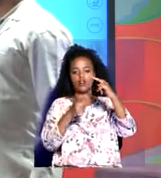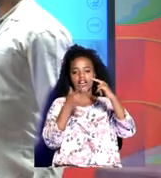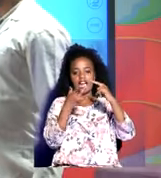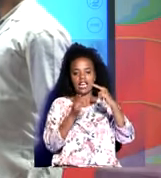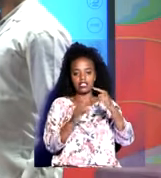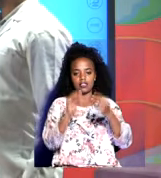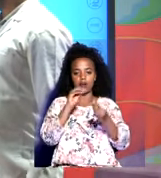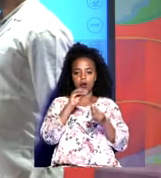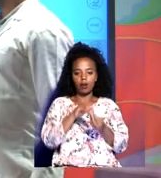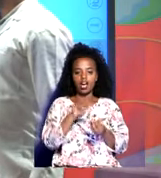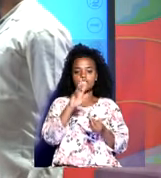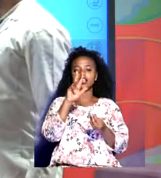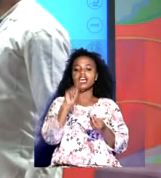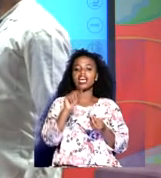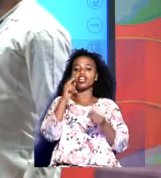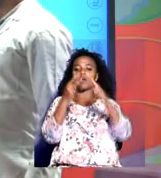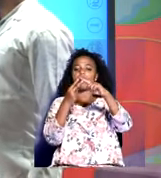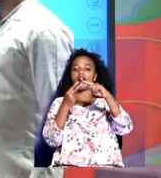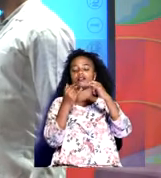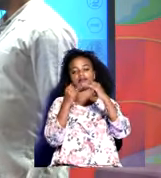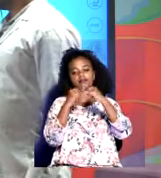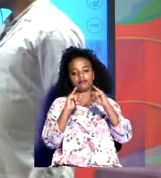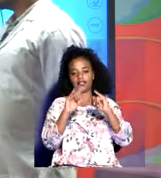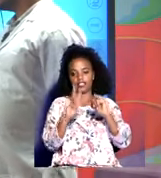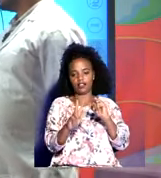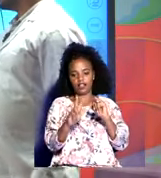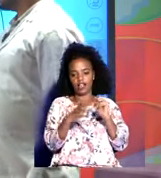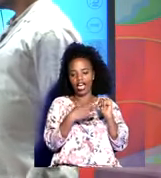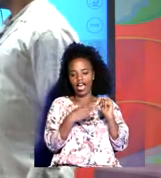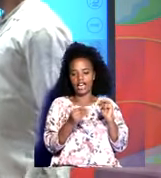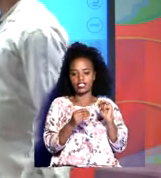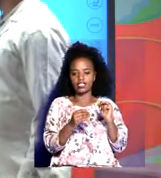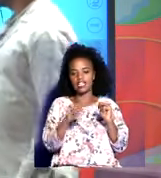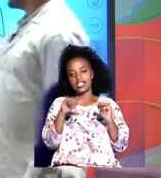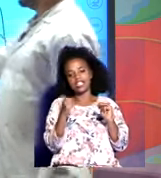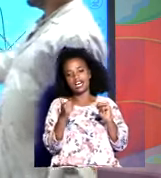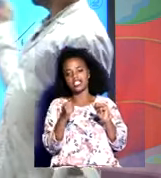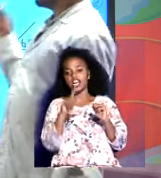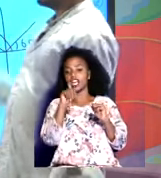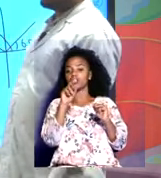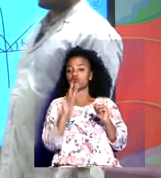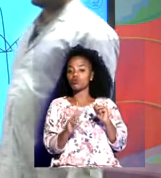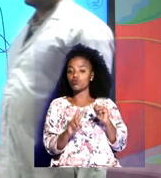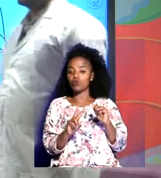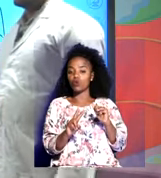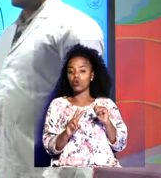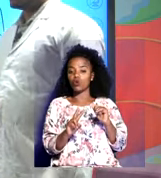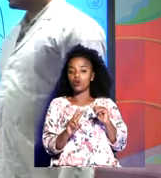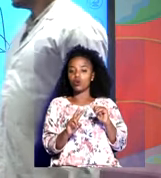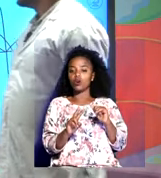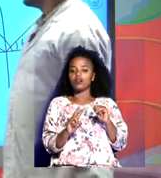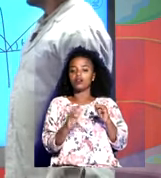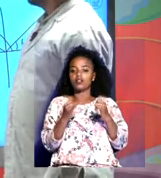pi divided by 6 becomes this n pi over 3, and the other part, this one, when you divide by